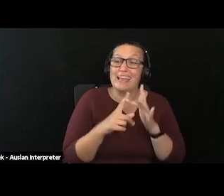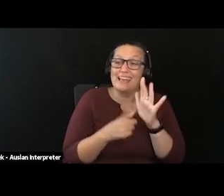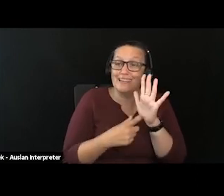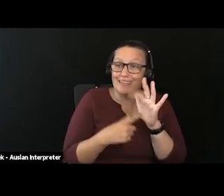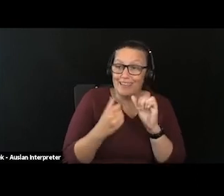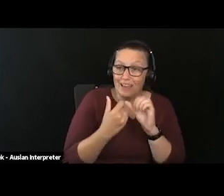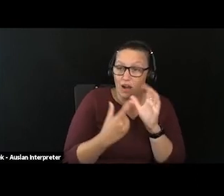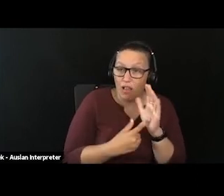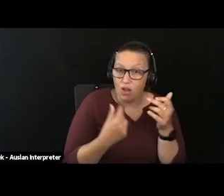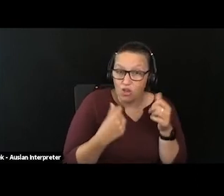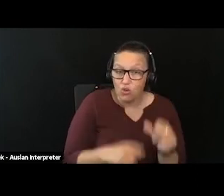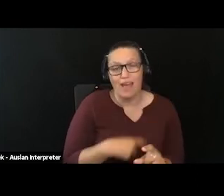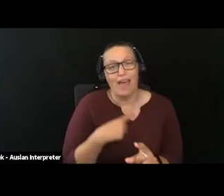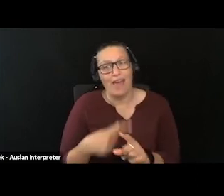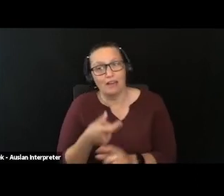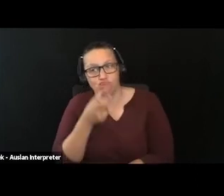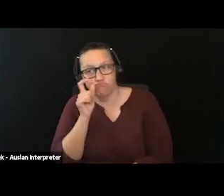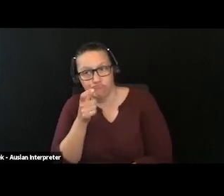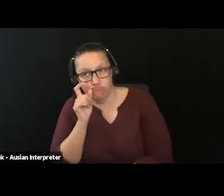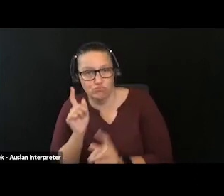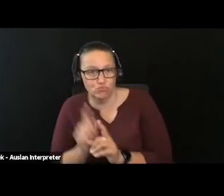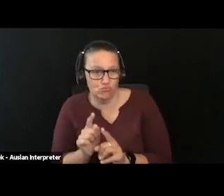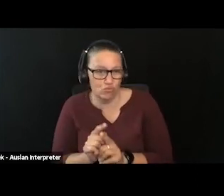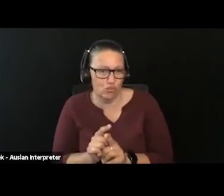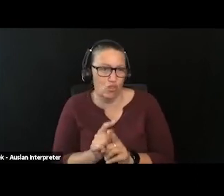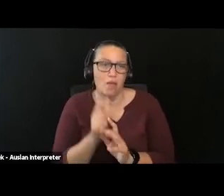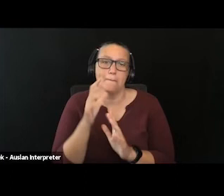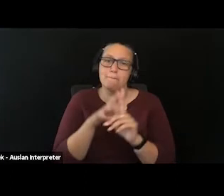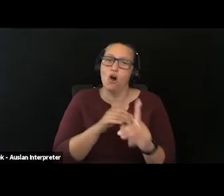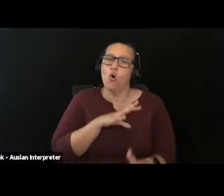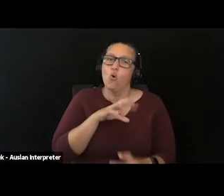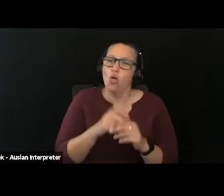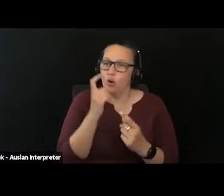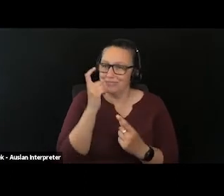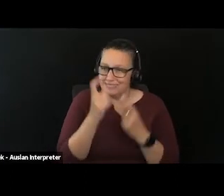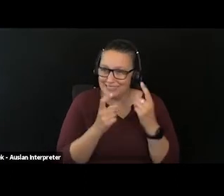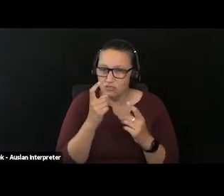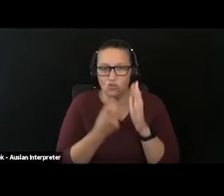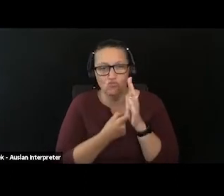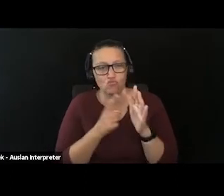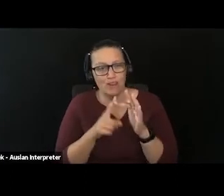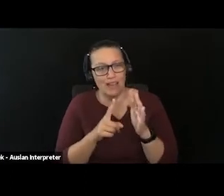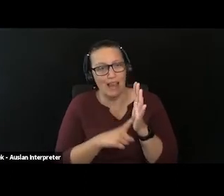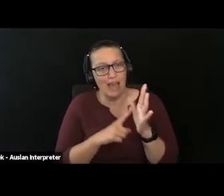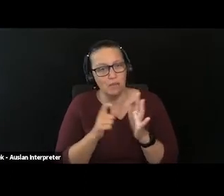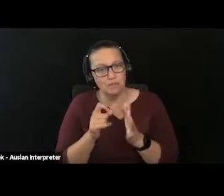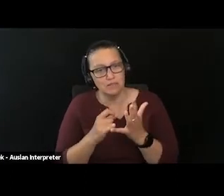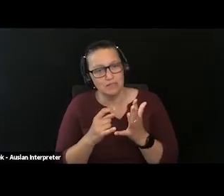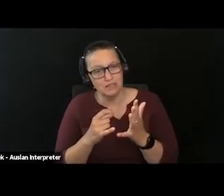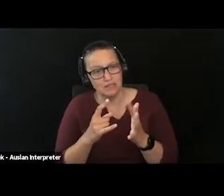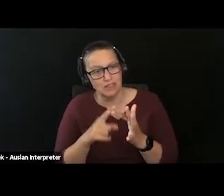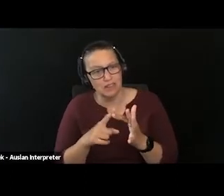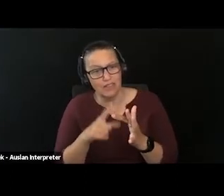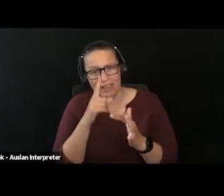compartment, and the model considers relapse. And so people move into the off OAT for a long period of time compartment. And of course, they